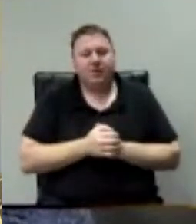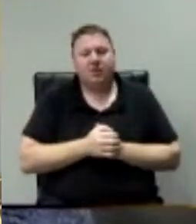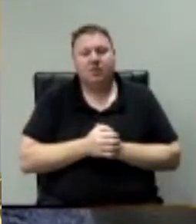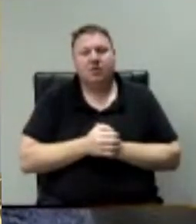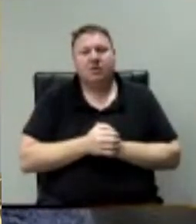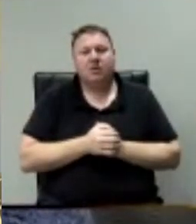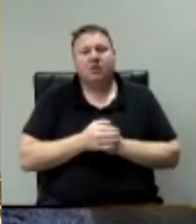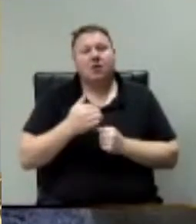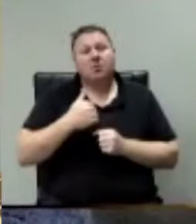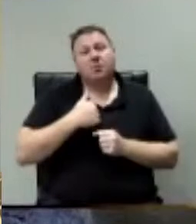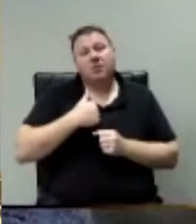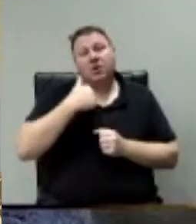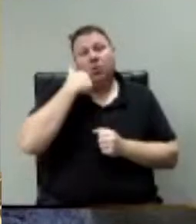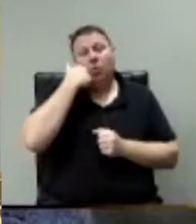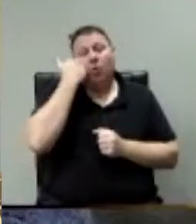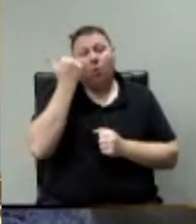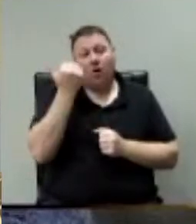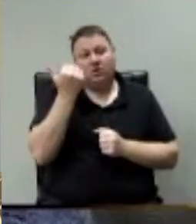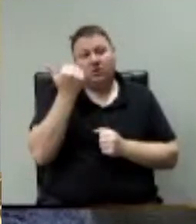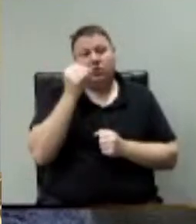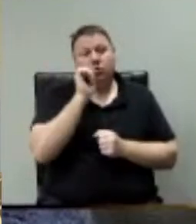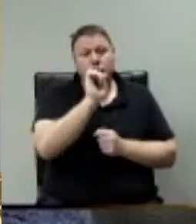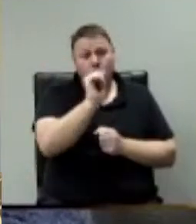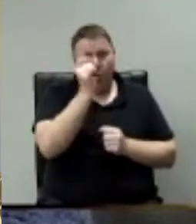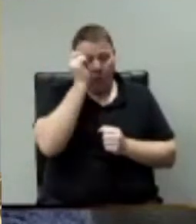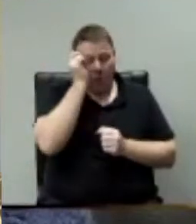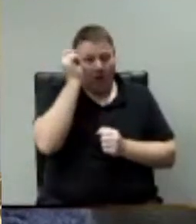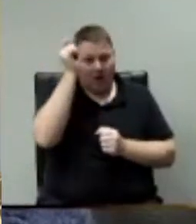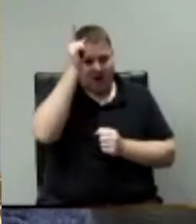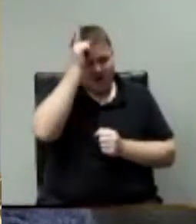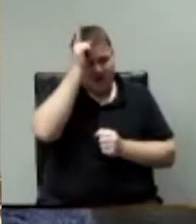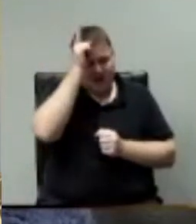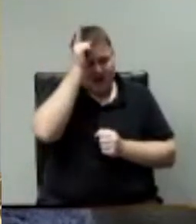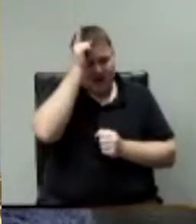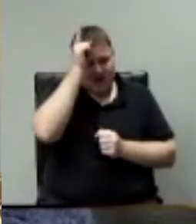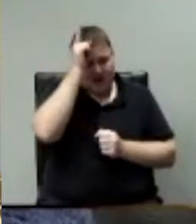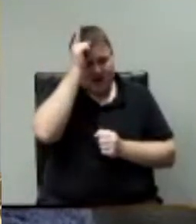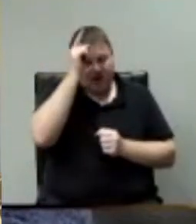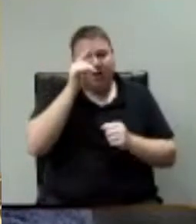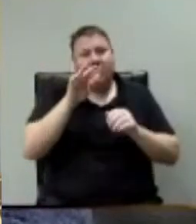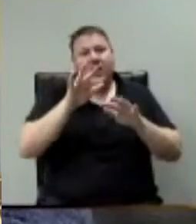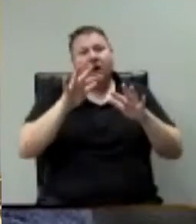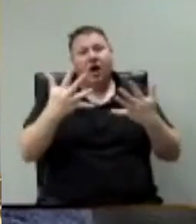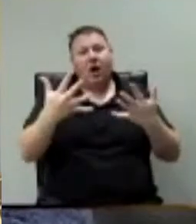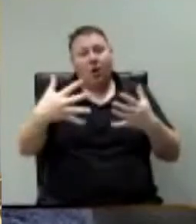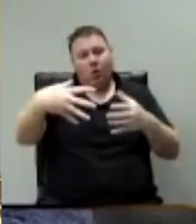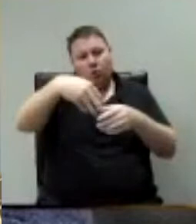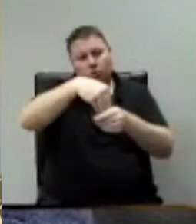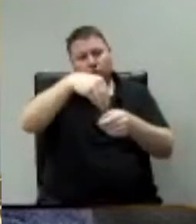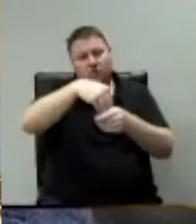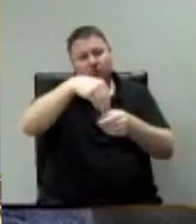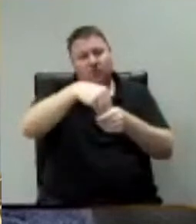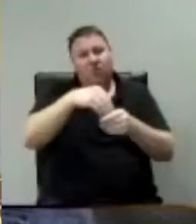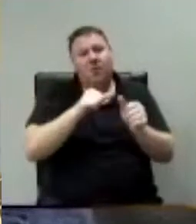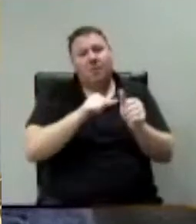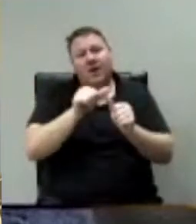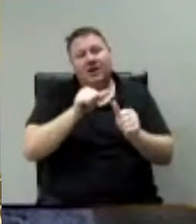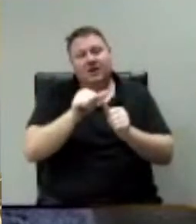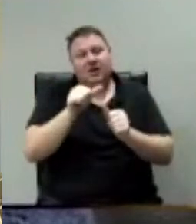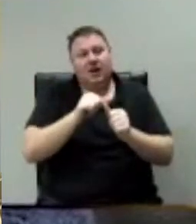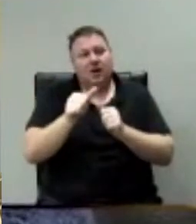I want to get your understanding and how will you contribute better